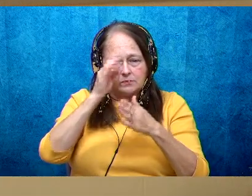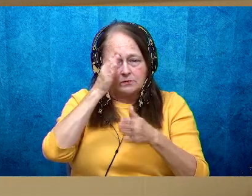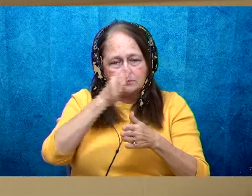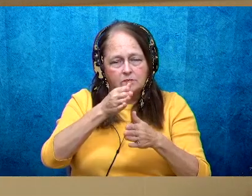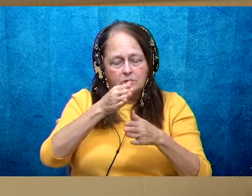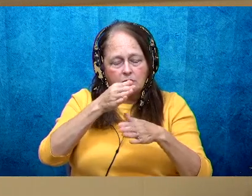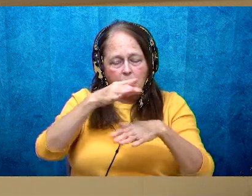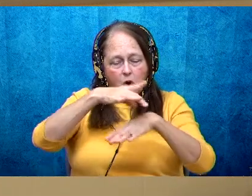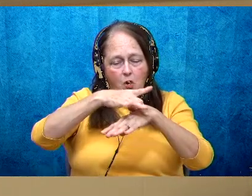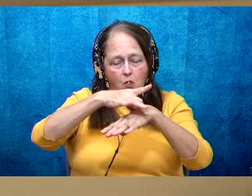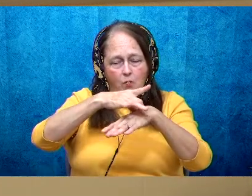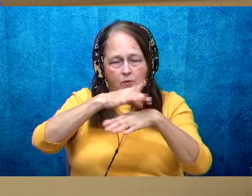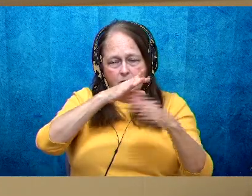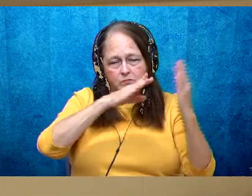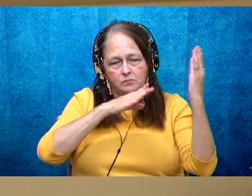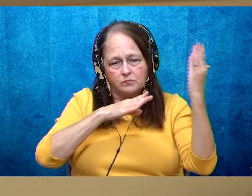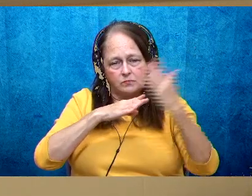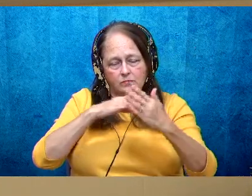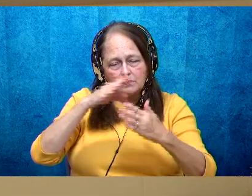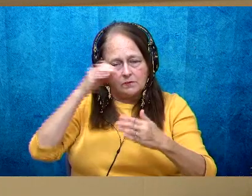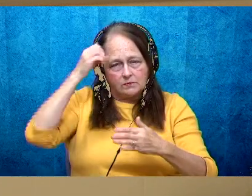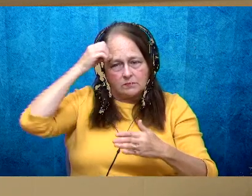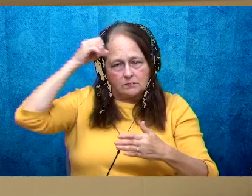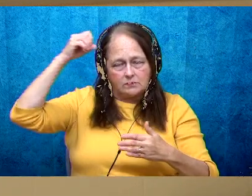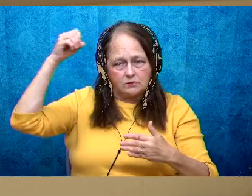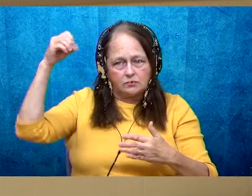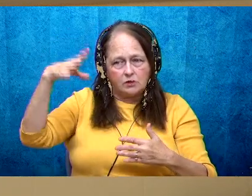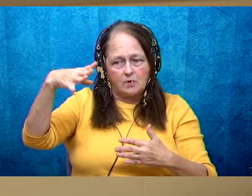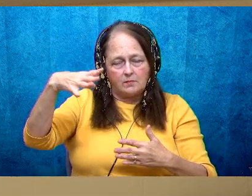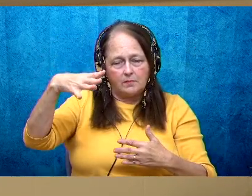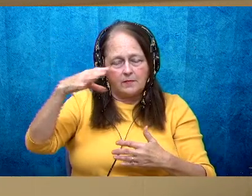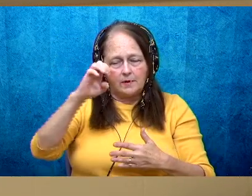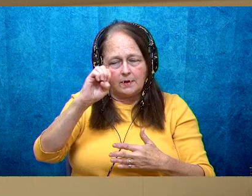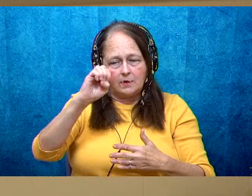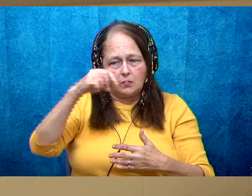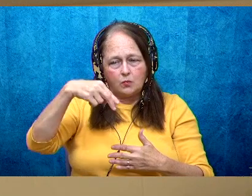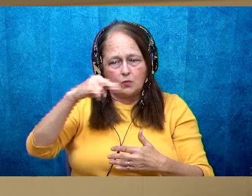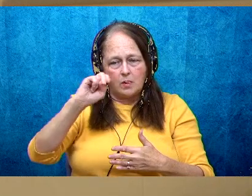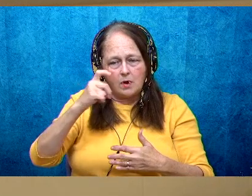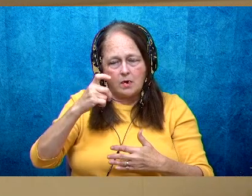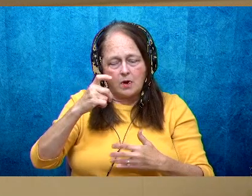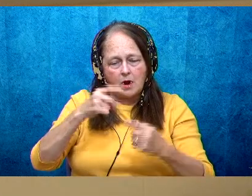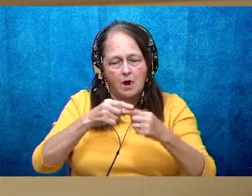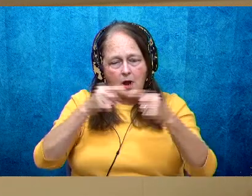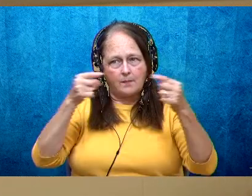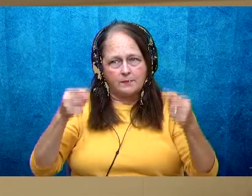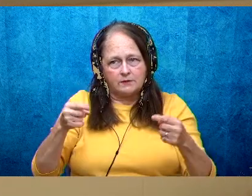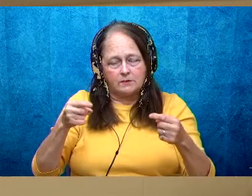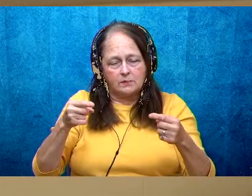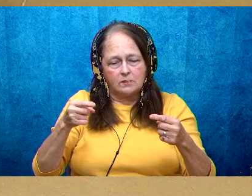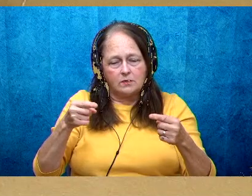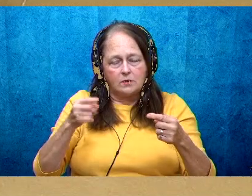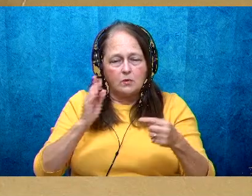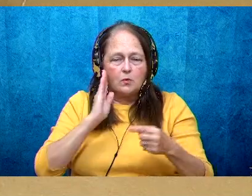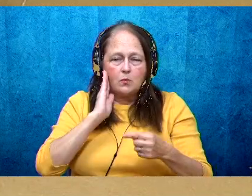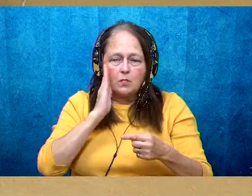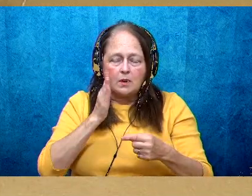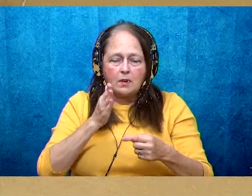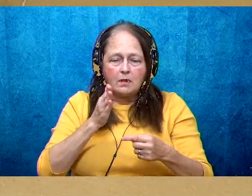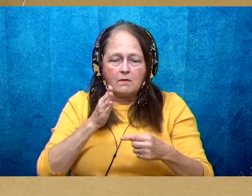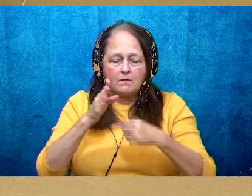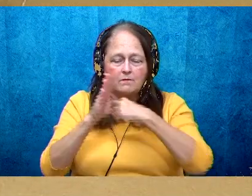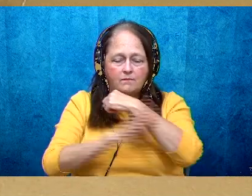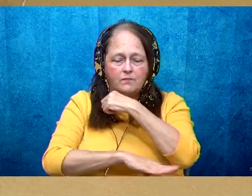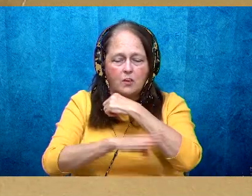the Earth at the same angle. So this is going to be an equinox. So our opposite positions are going to be fall